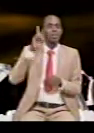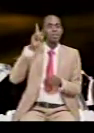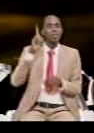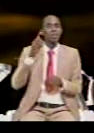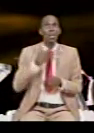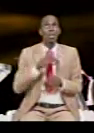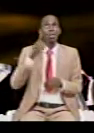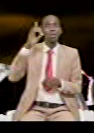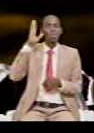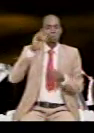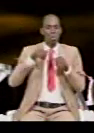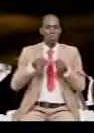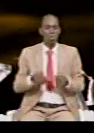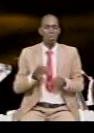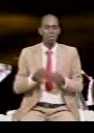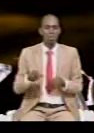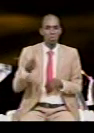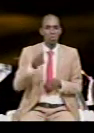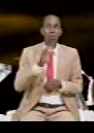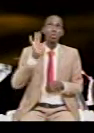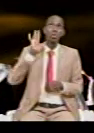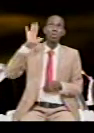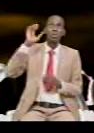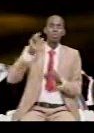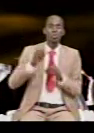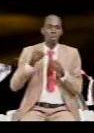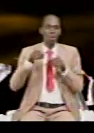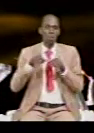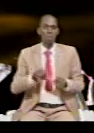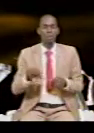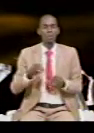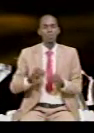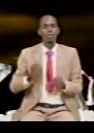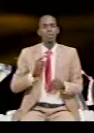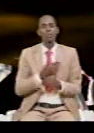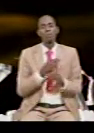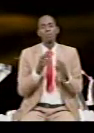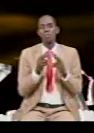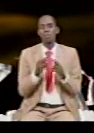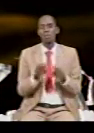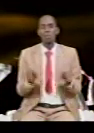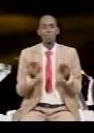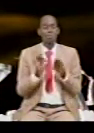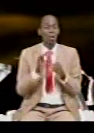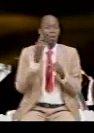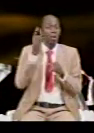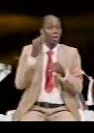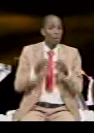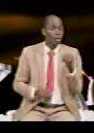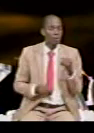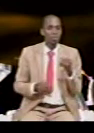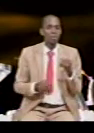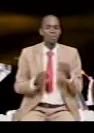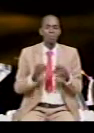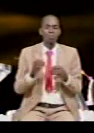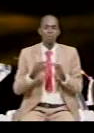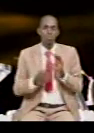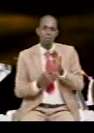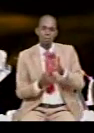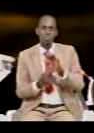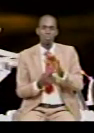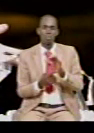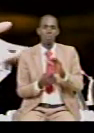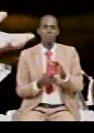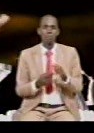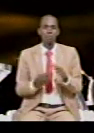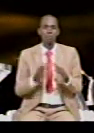abiding in you, his words abiding in us, very, very important. Lastly, share your faith. The more we share